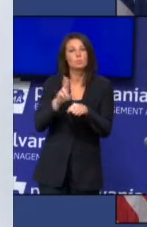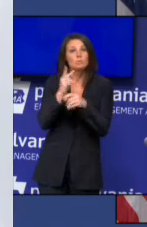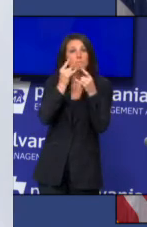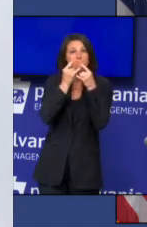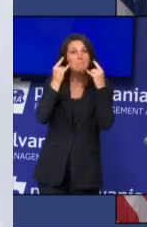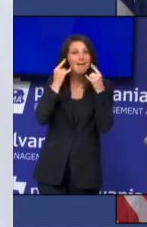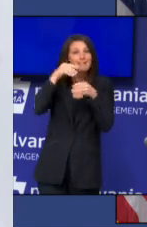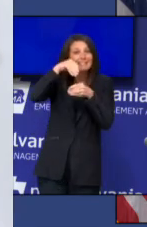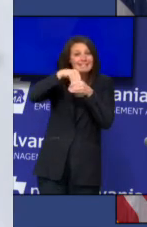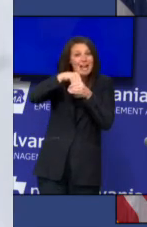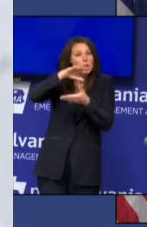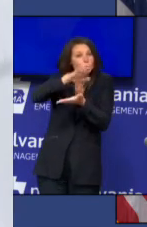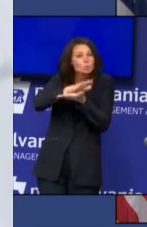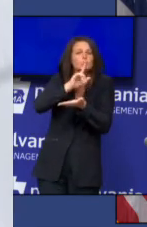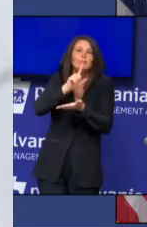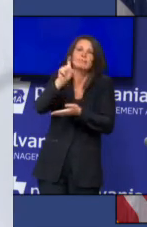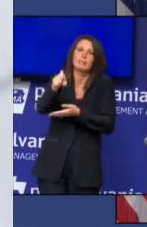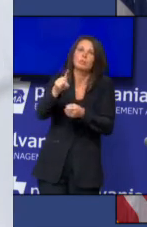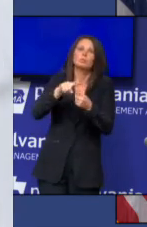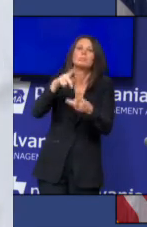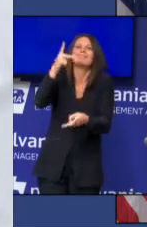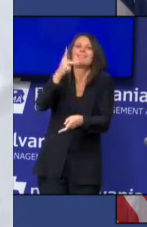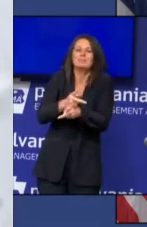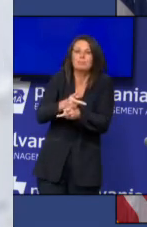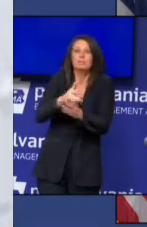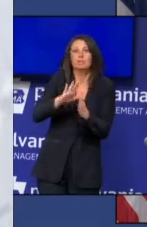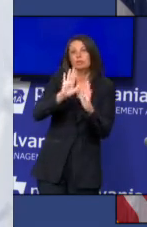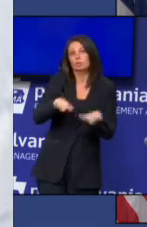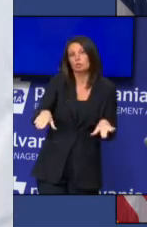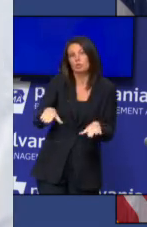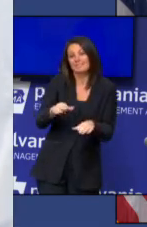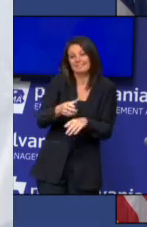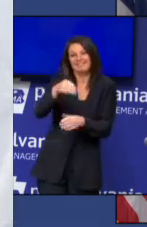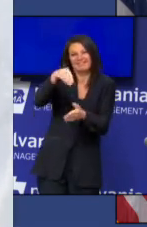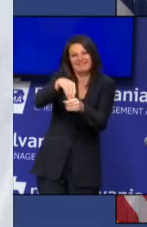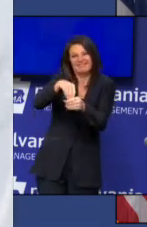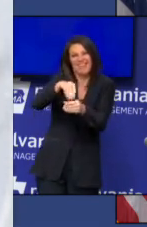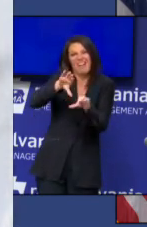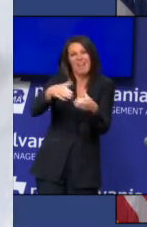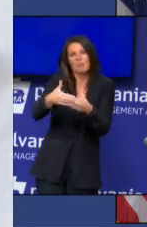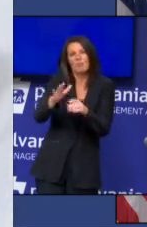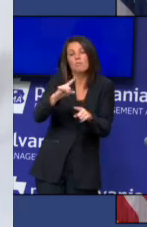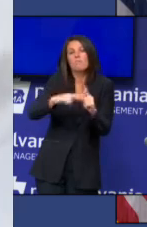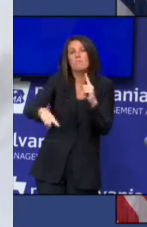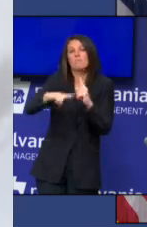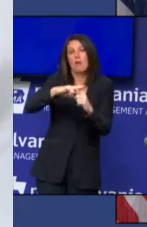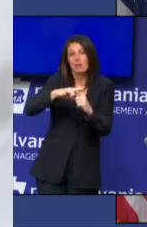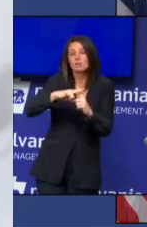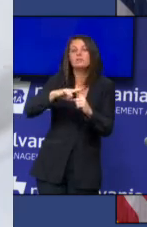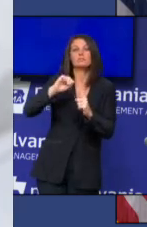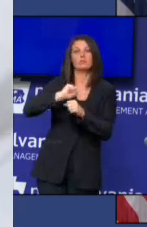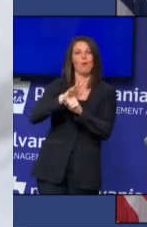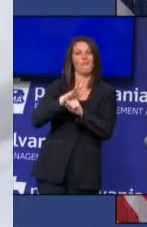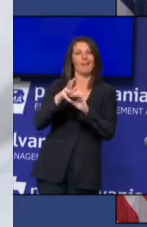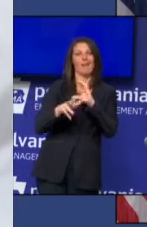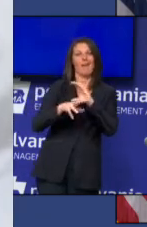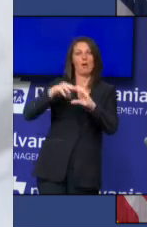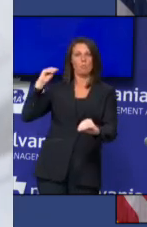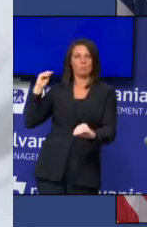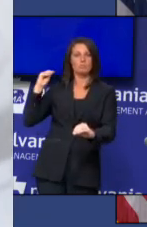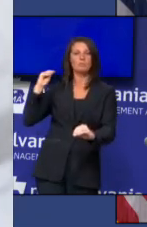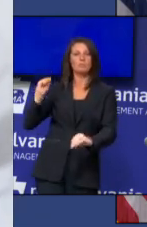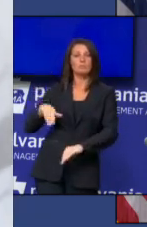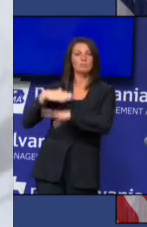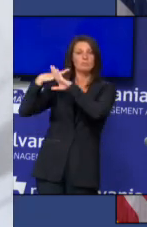in school is necessary to keep our children in the classroom and to keep COVID out of that classroom. So